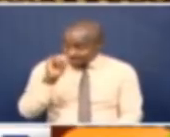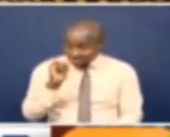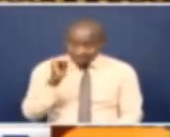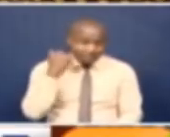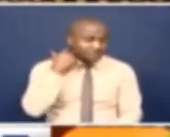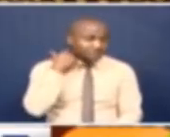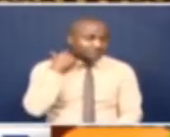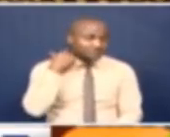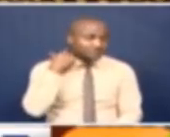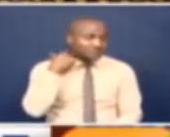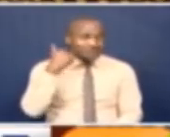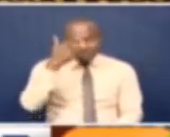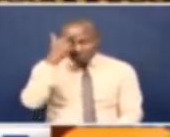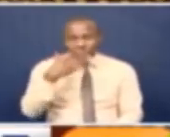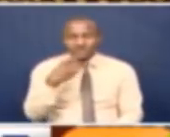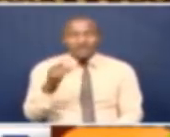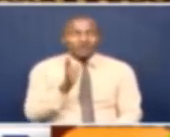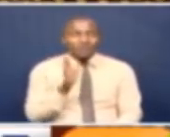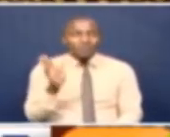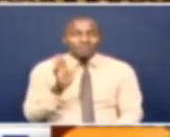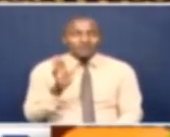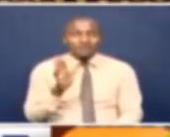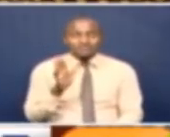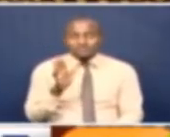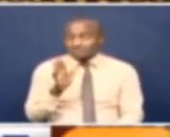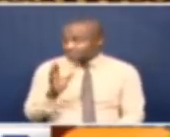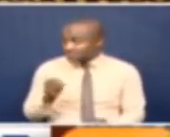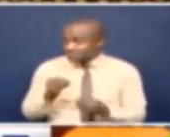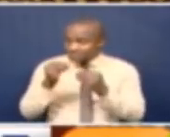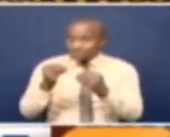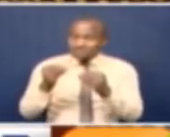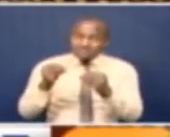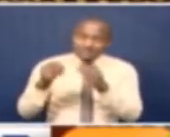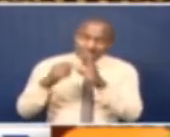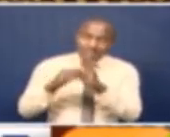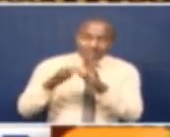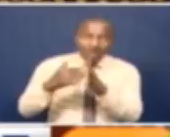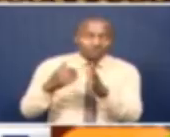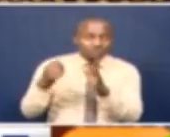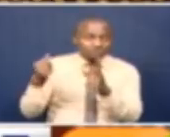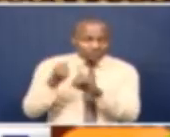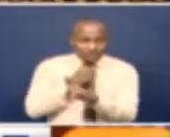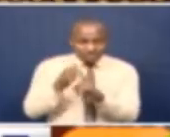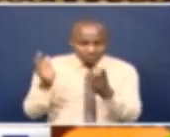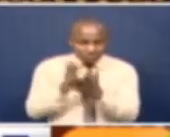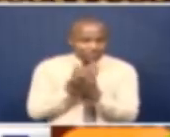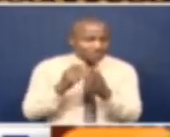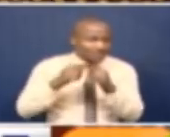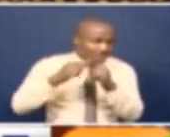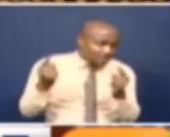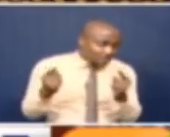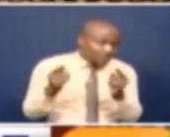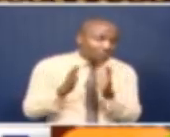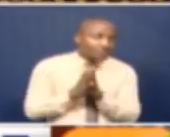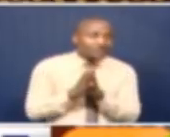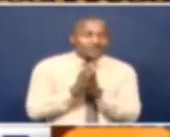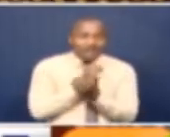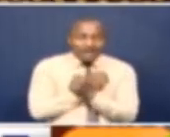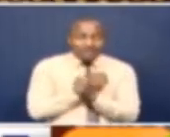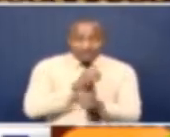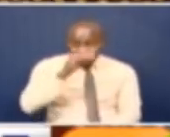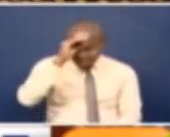because we like Obama in this country, gave us an example of how to fight hatred with love. Donald Trump,